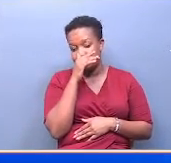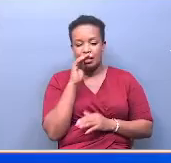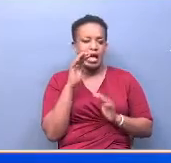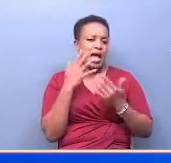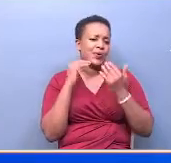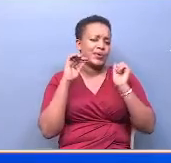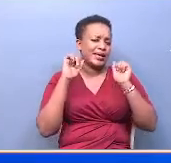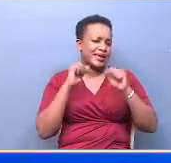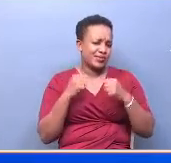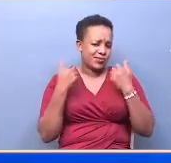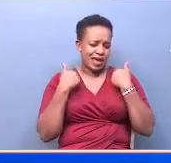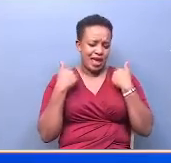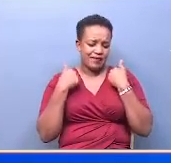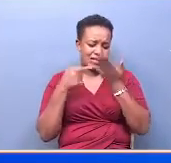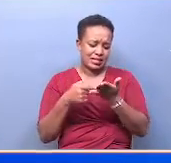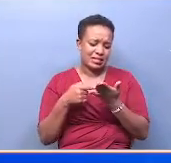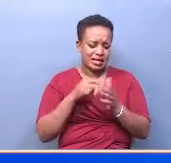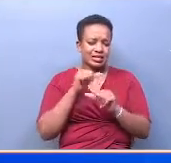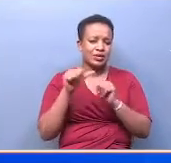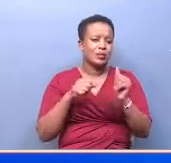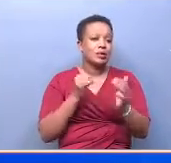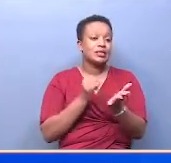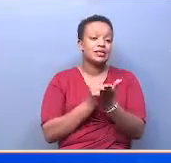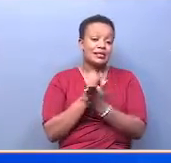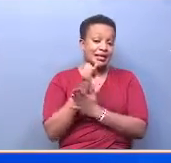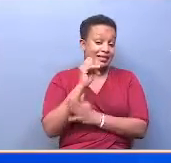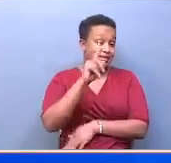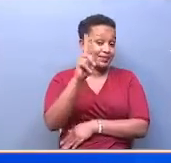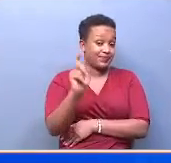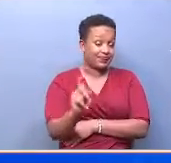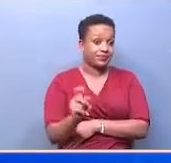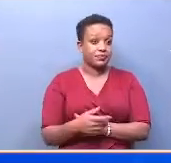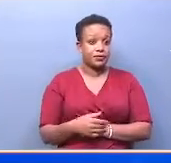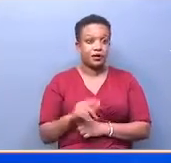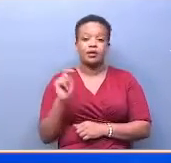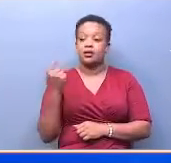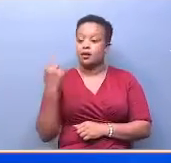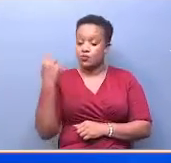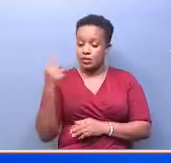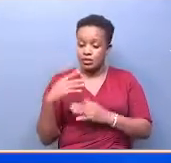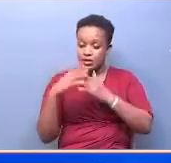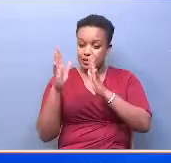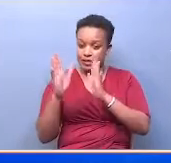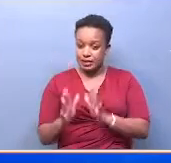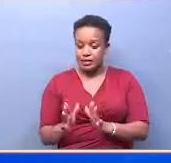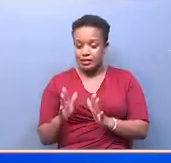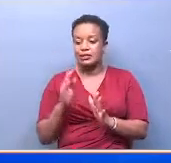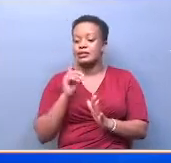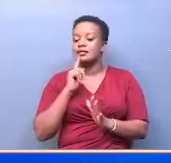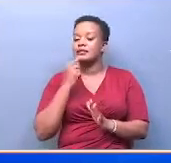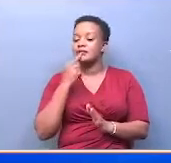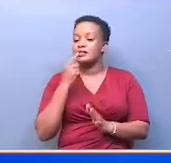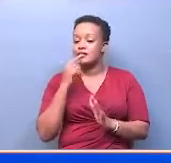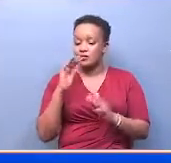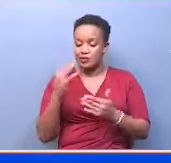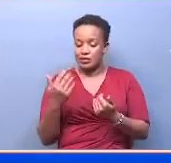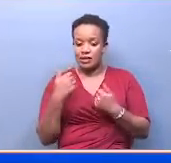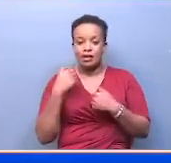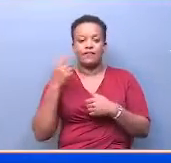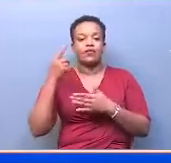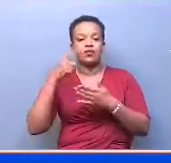how can you have a conversation about integrity? Kenya Kwanza leaders say they will offer real-time